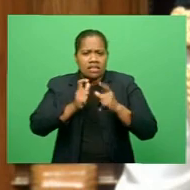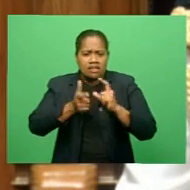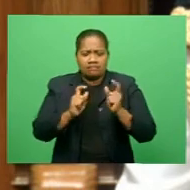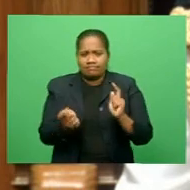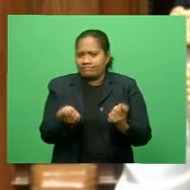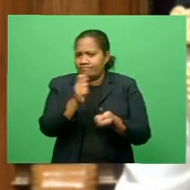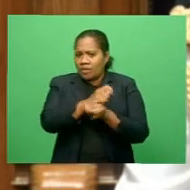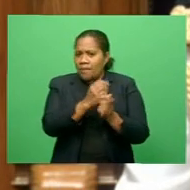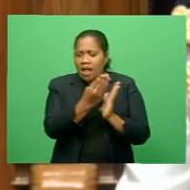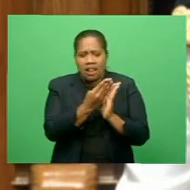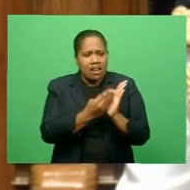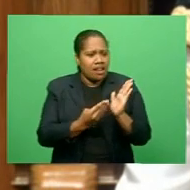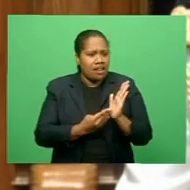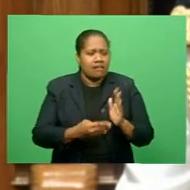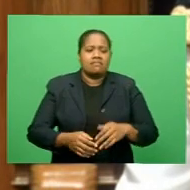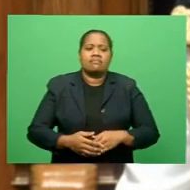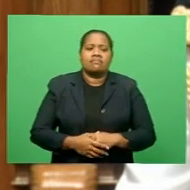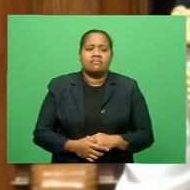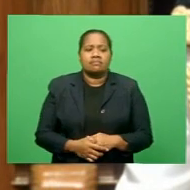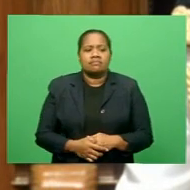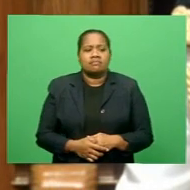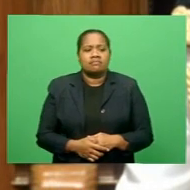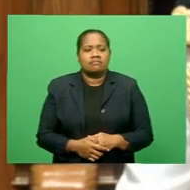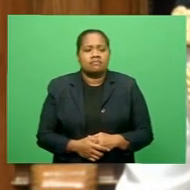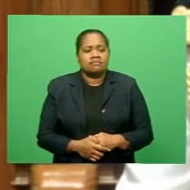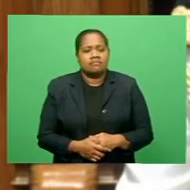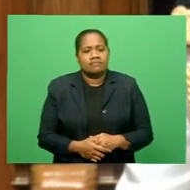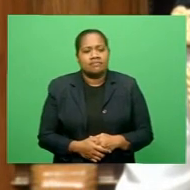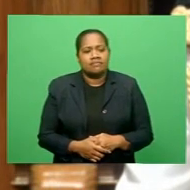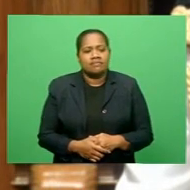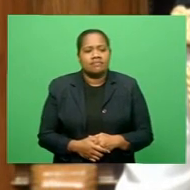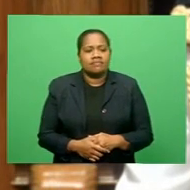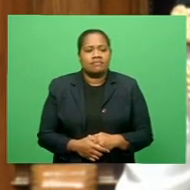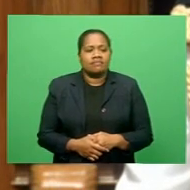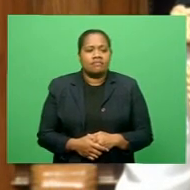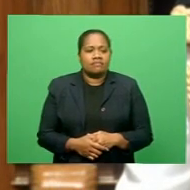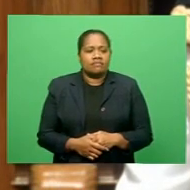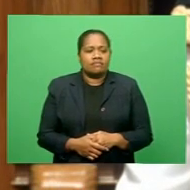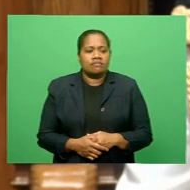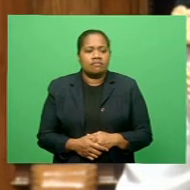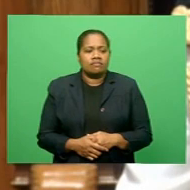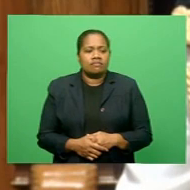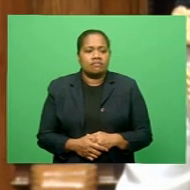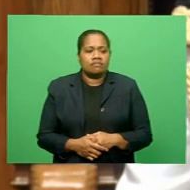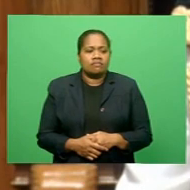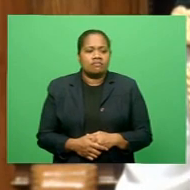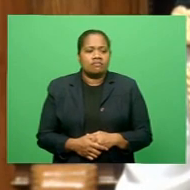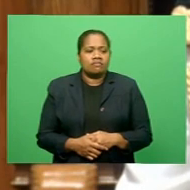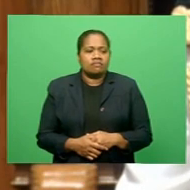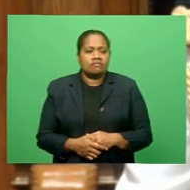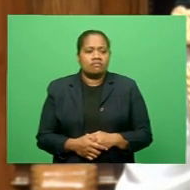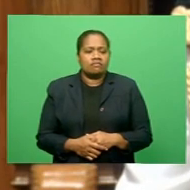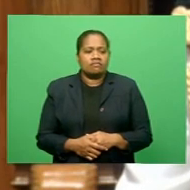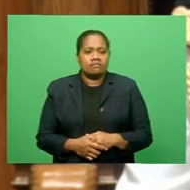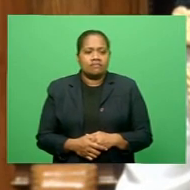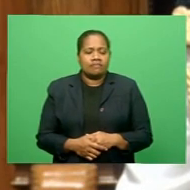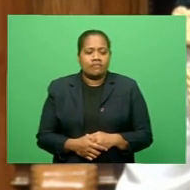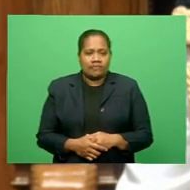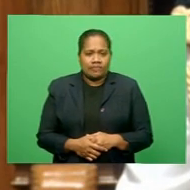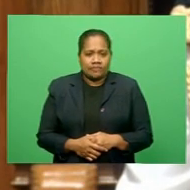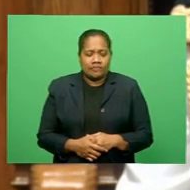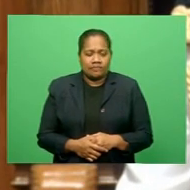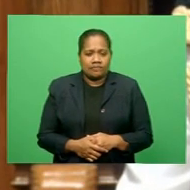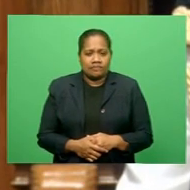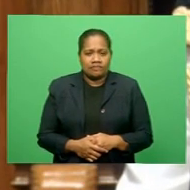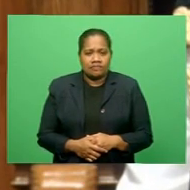property laws, patents, trademarks and design bills, the volatile substances abuse control